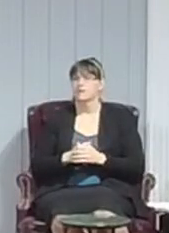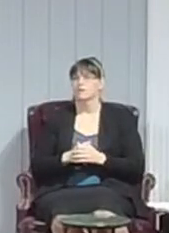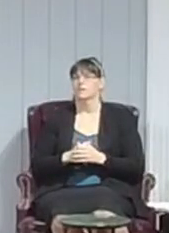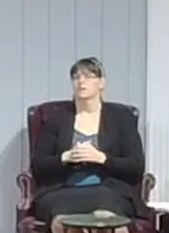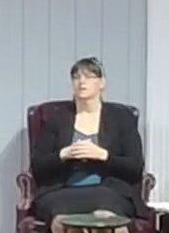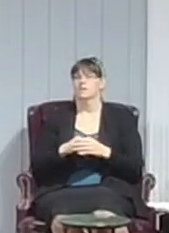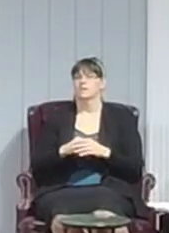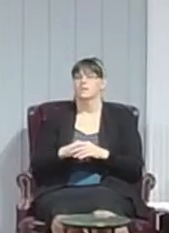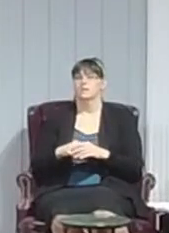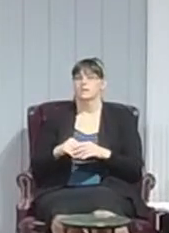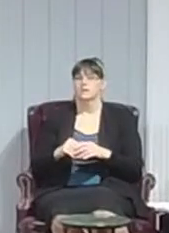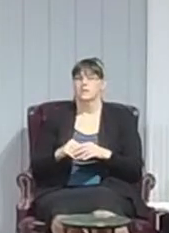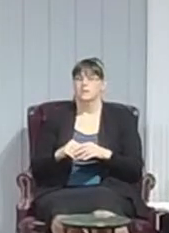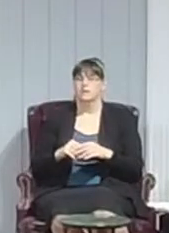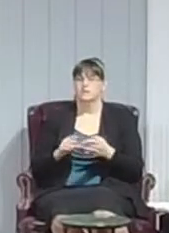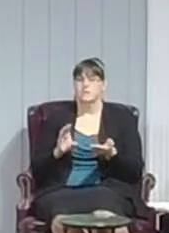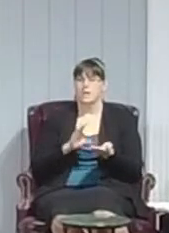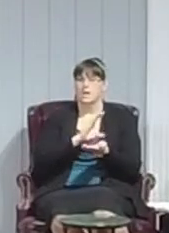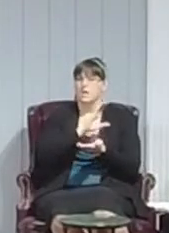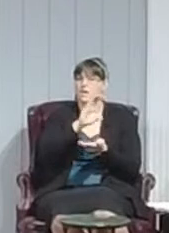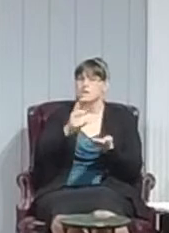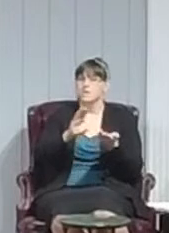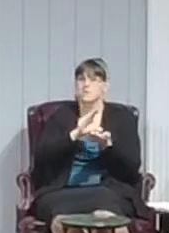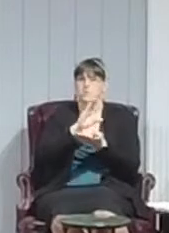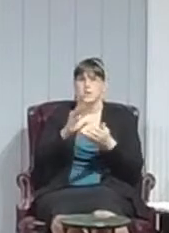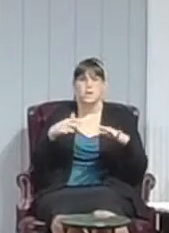It's an internet phenomenon.